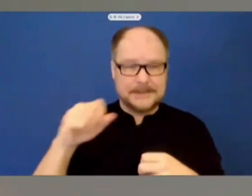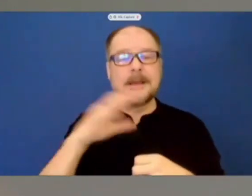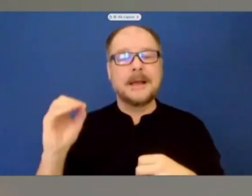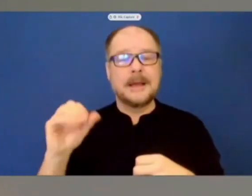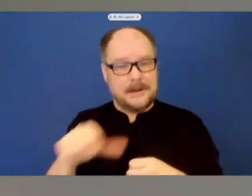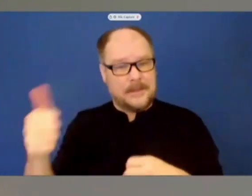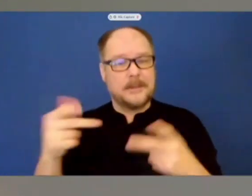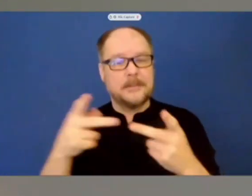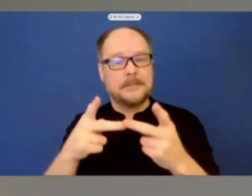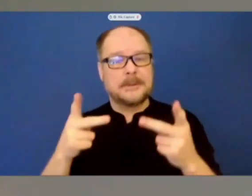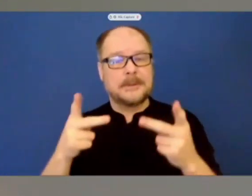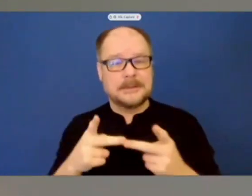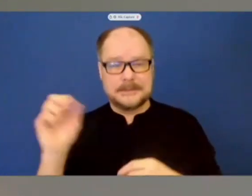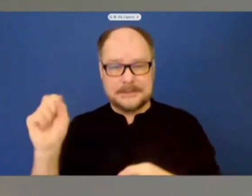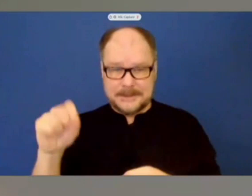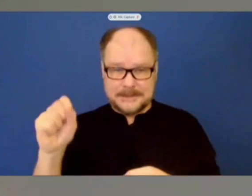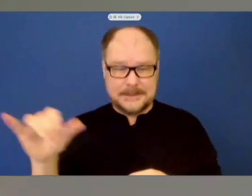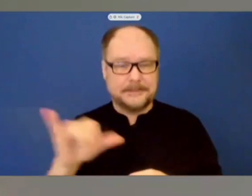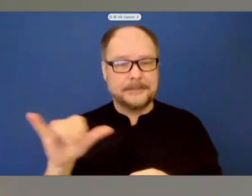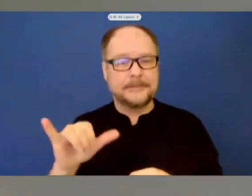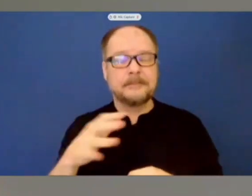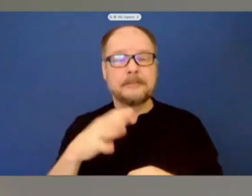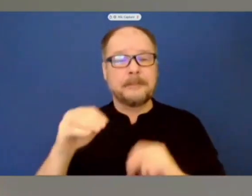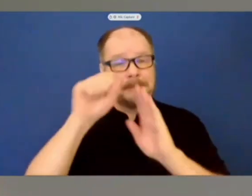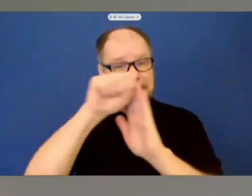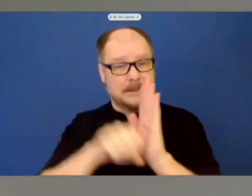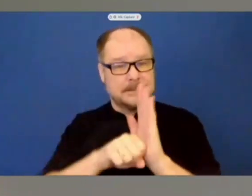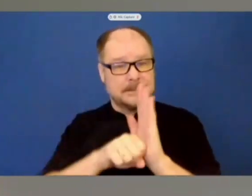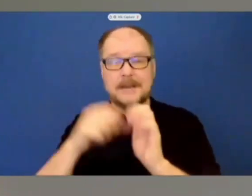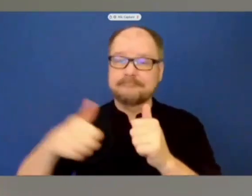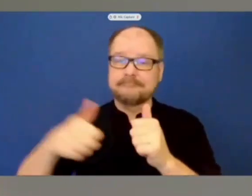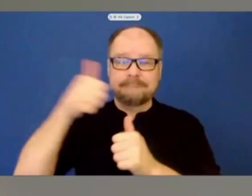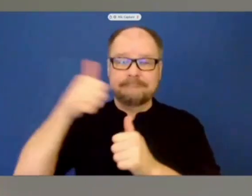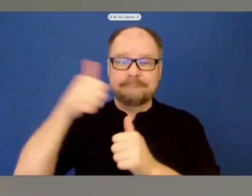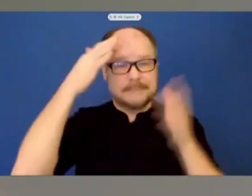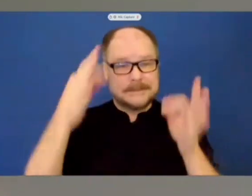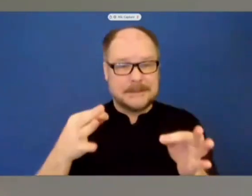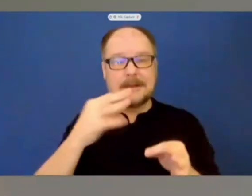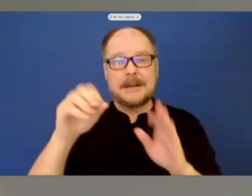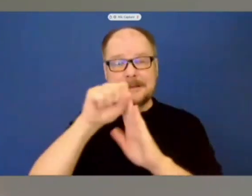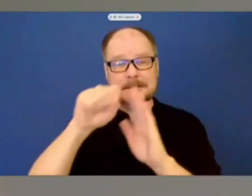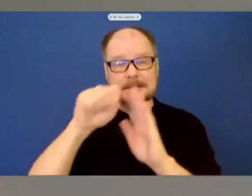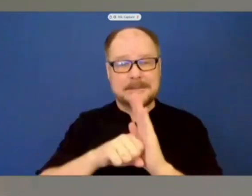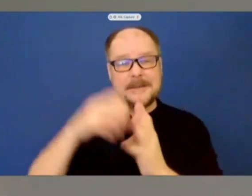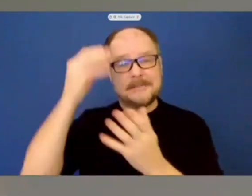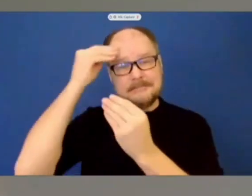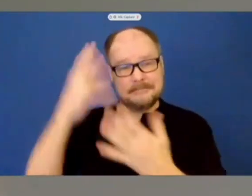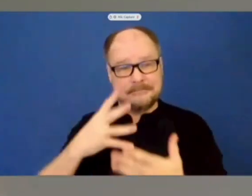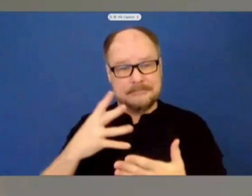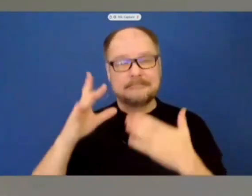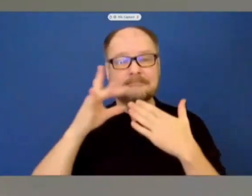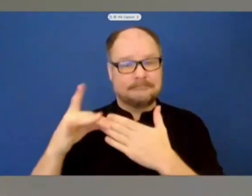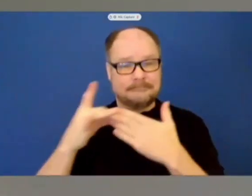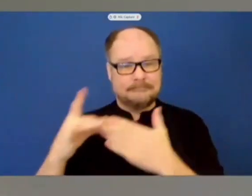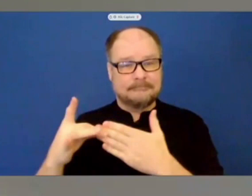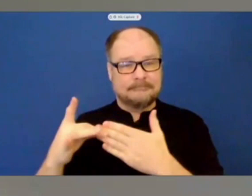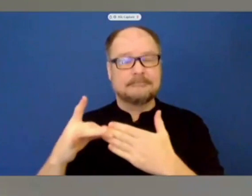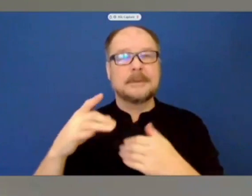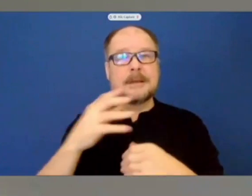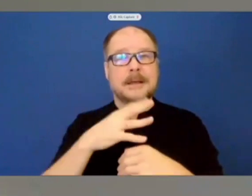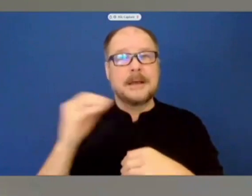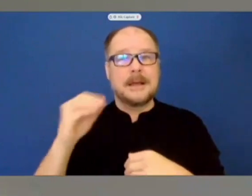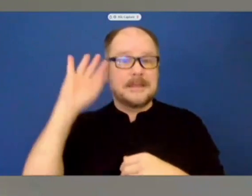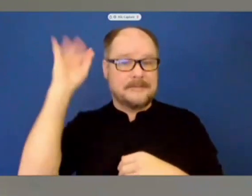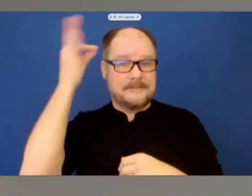has decided, and the direction we've received from the state based on clarification from the federal